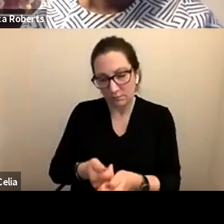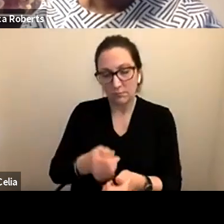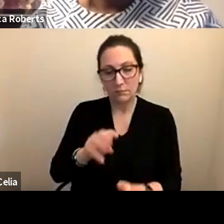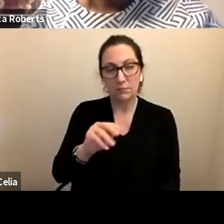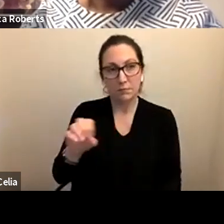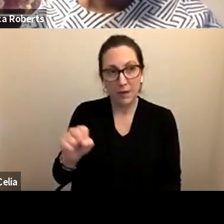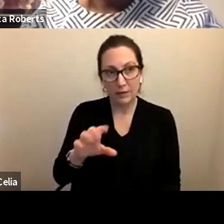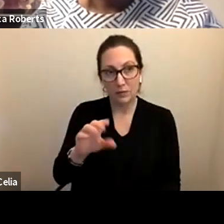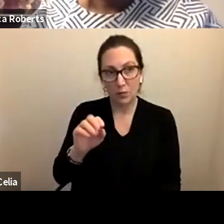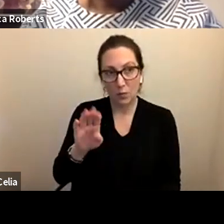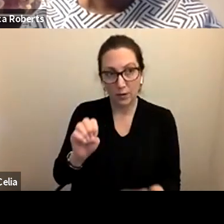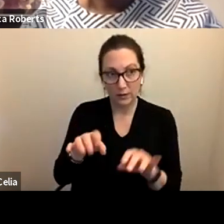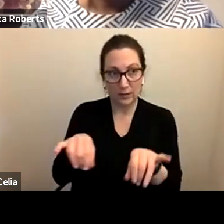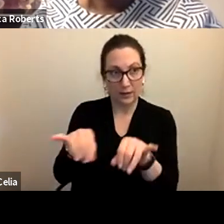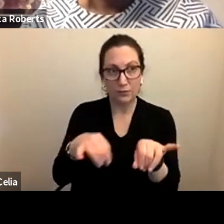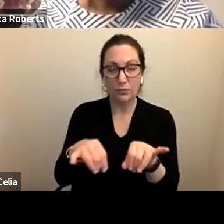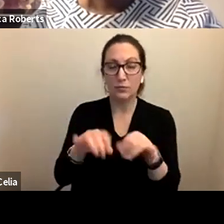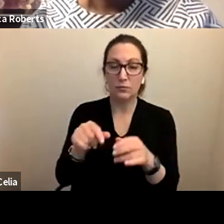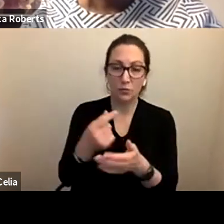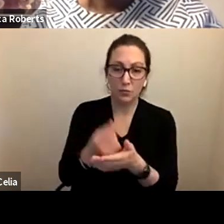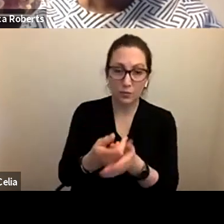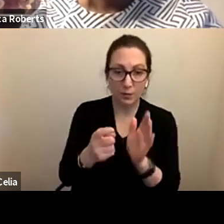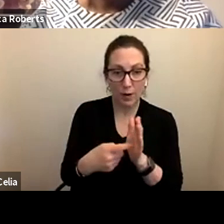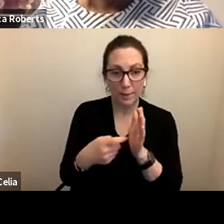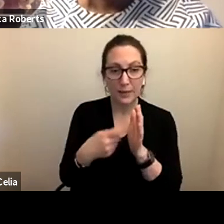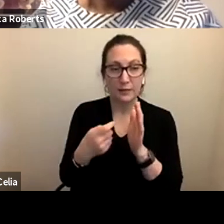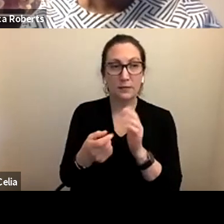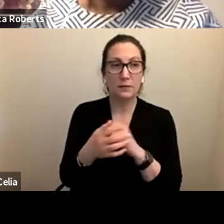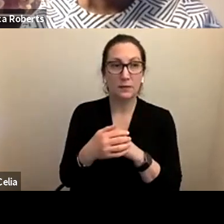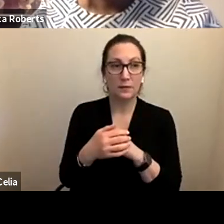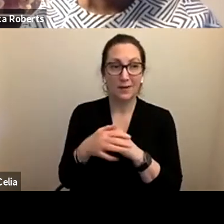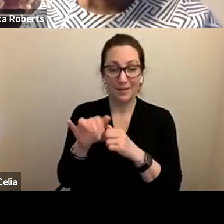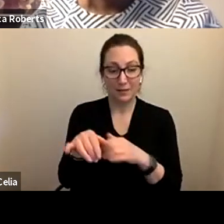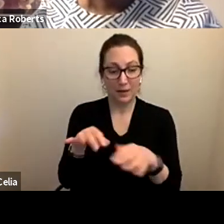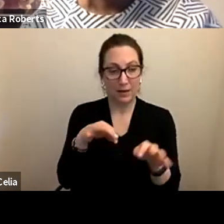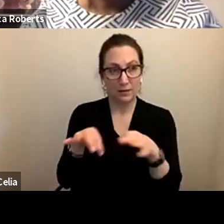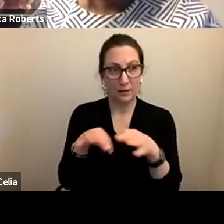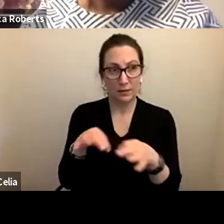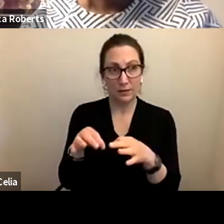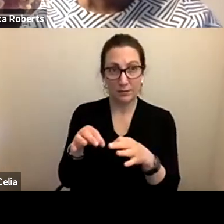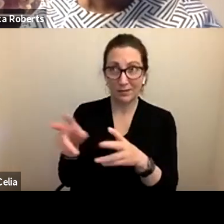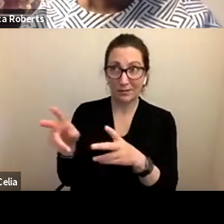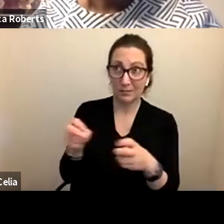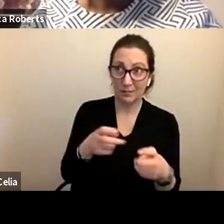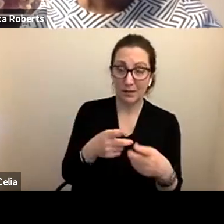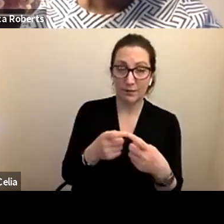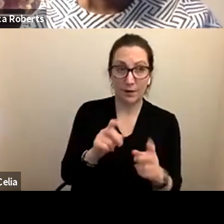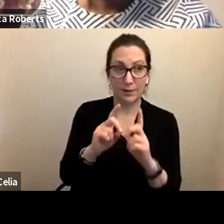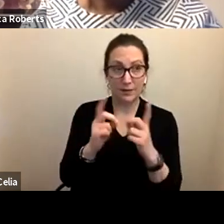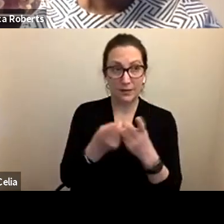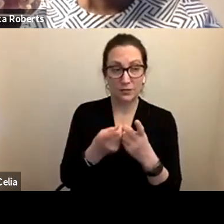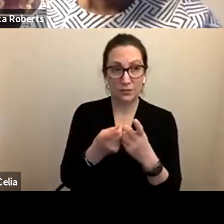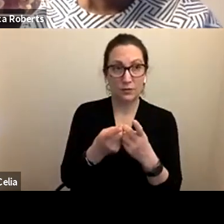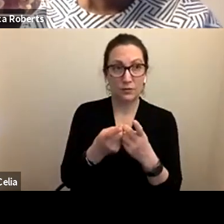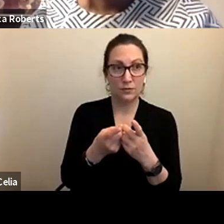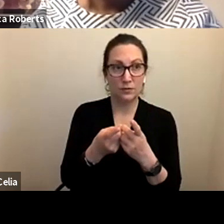graduation requirements. And that definition from the district is